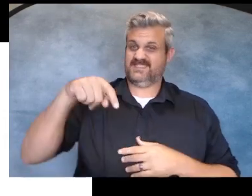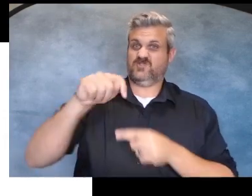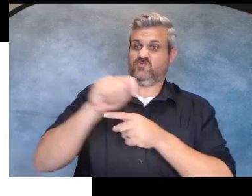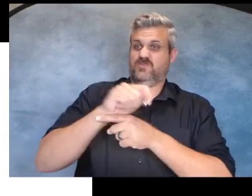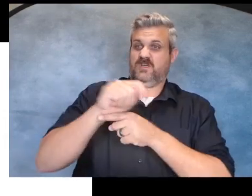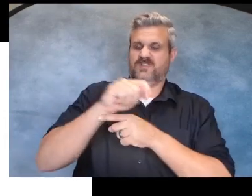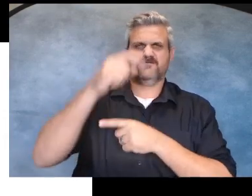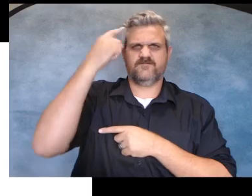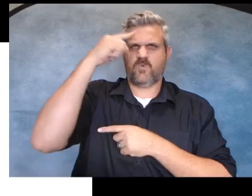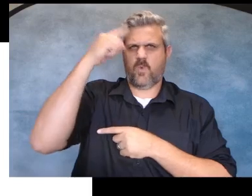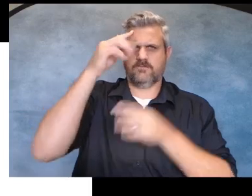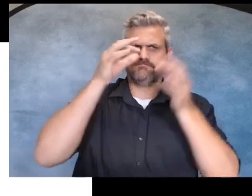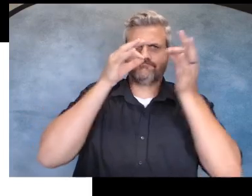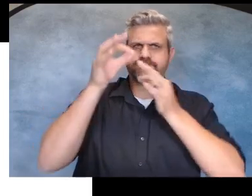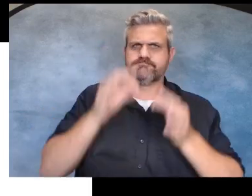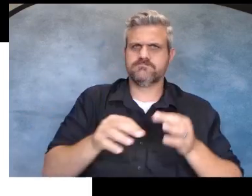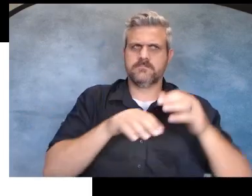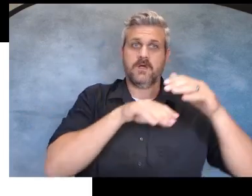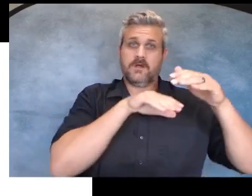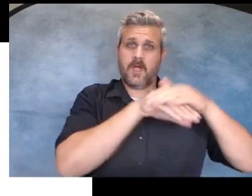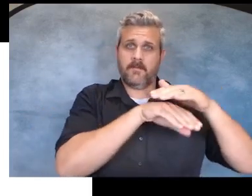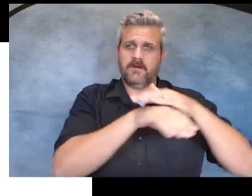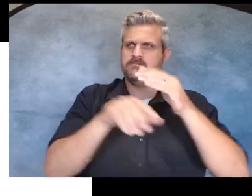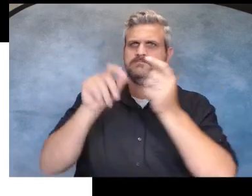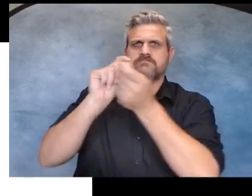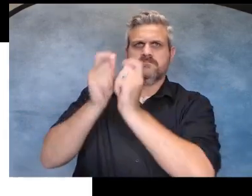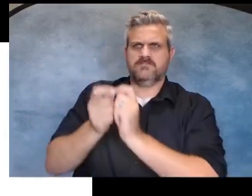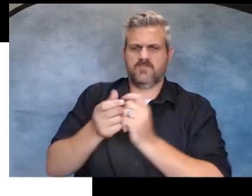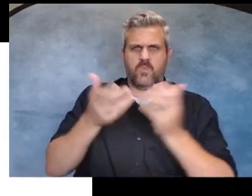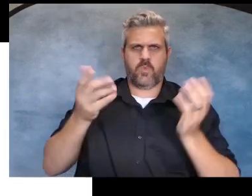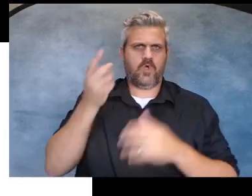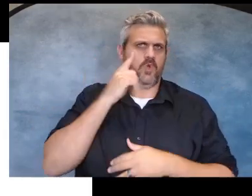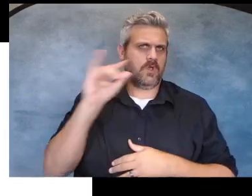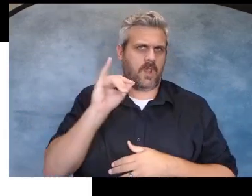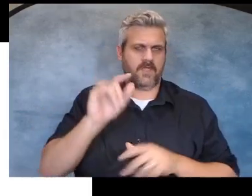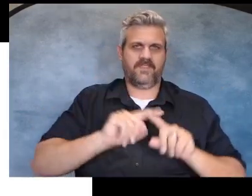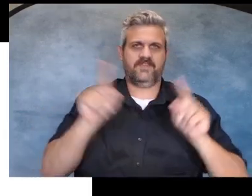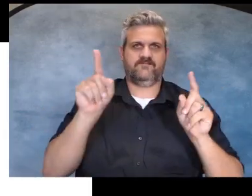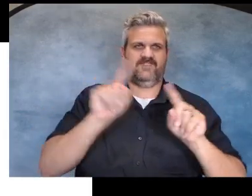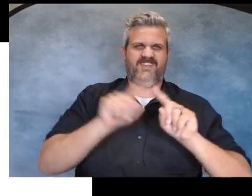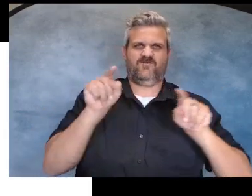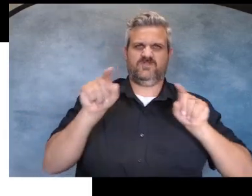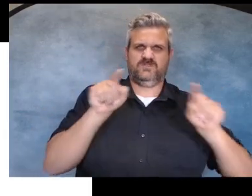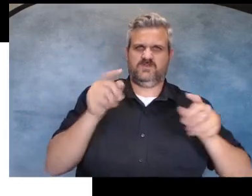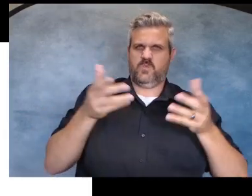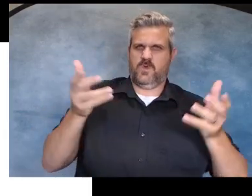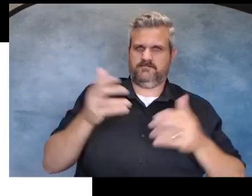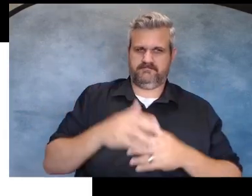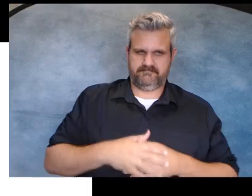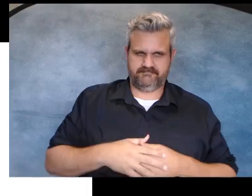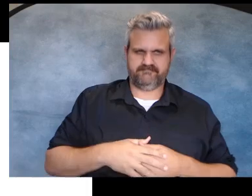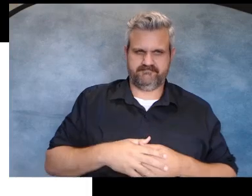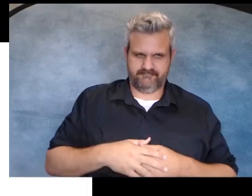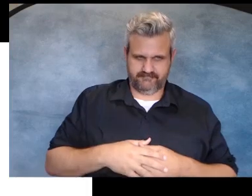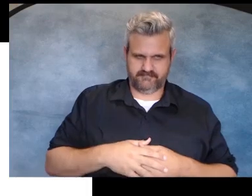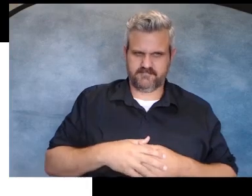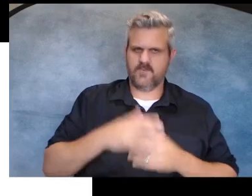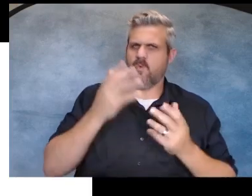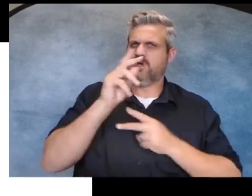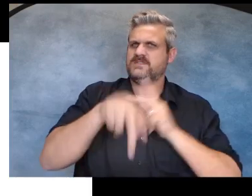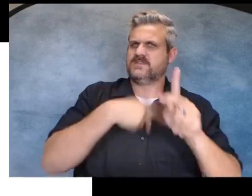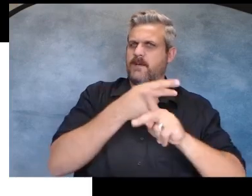This module was meant to describe what accommodations and modifications are and the difference between the two. What kinds